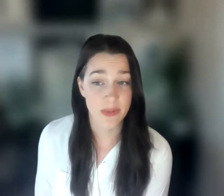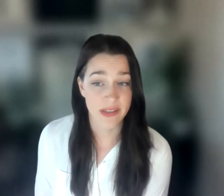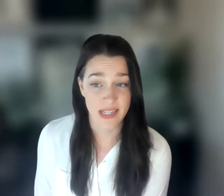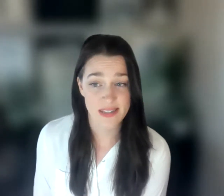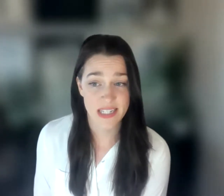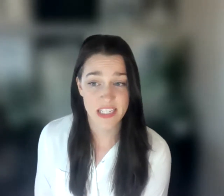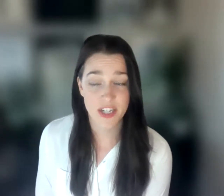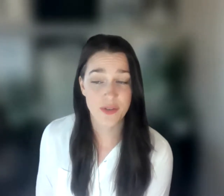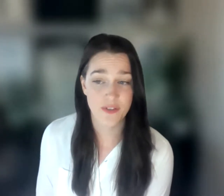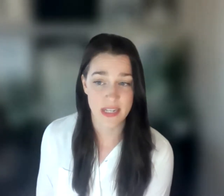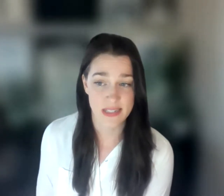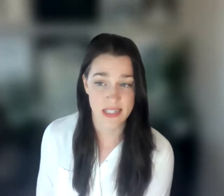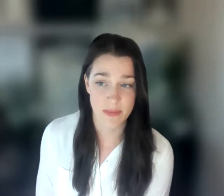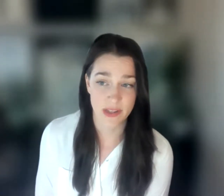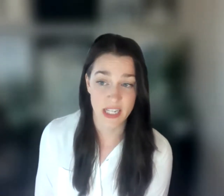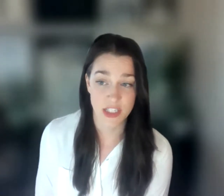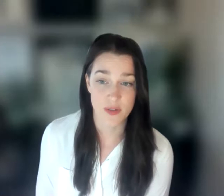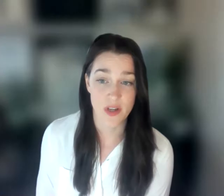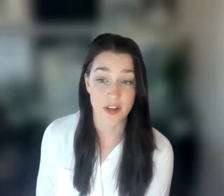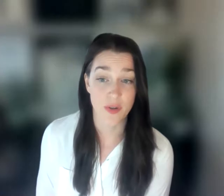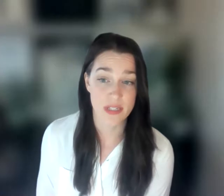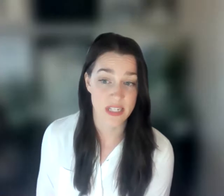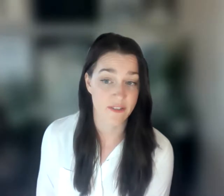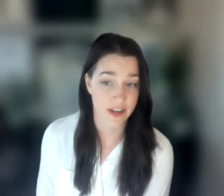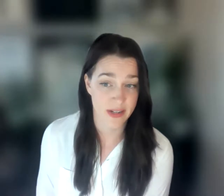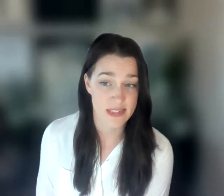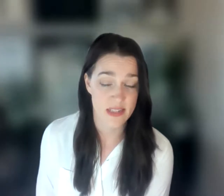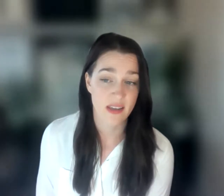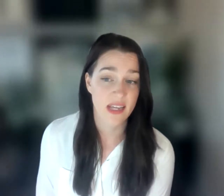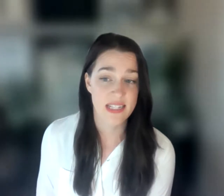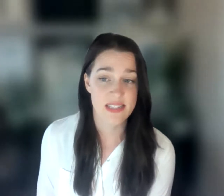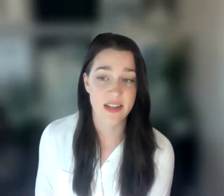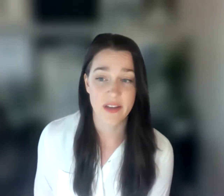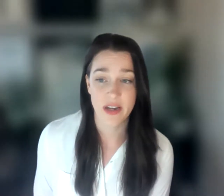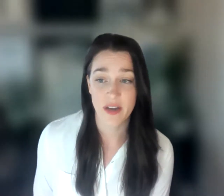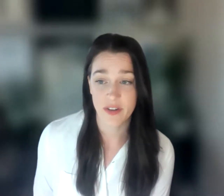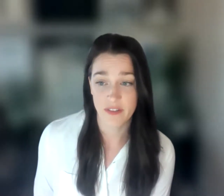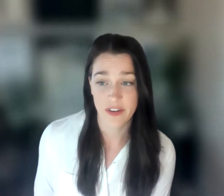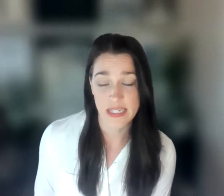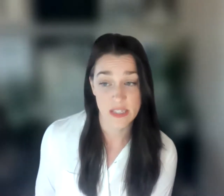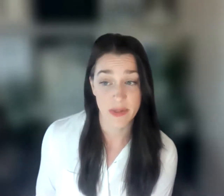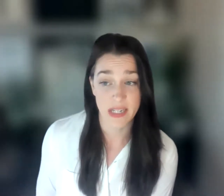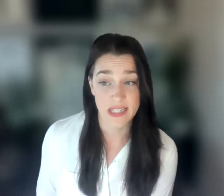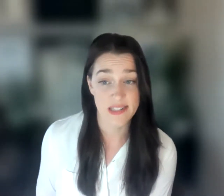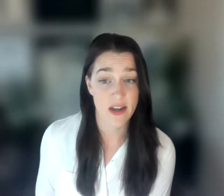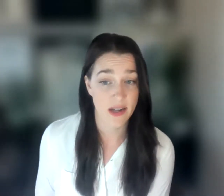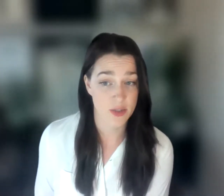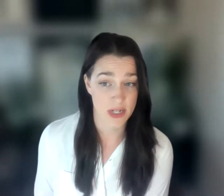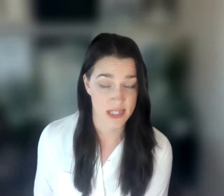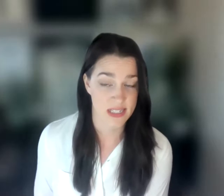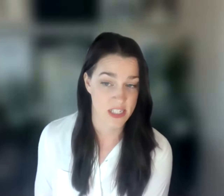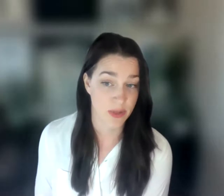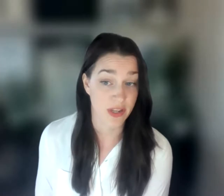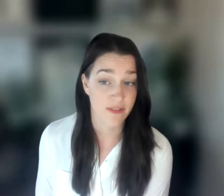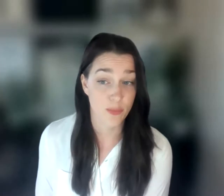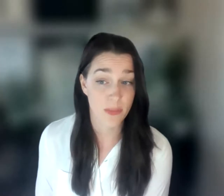with disabilities continue to face accessibility issues on New York City ferries, and city law governing ferry accessibility does not